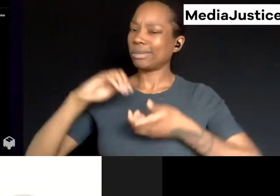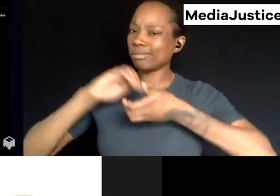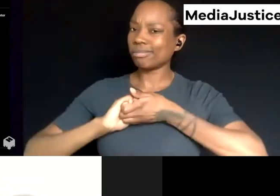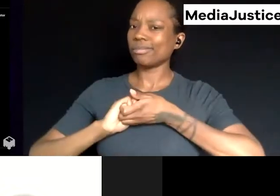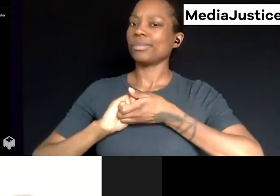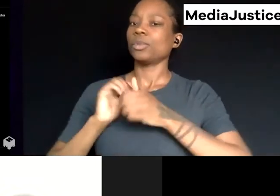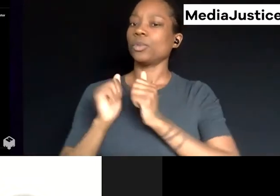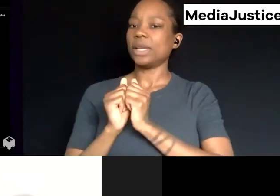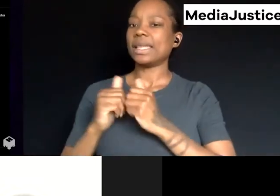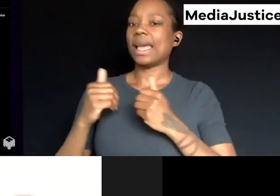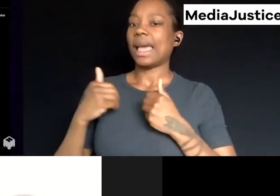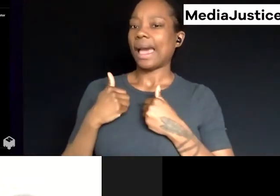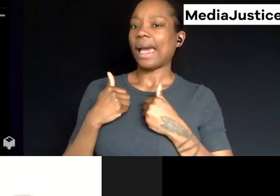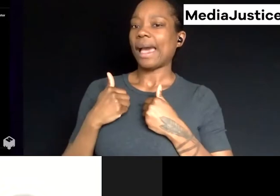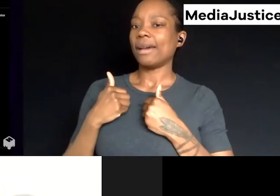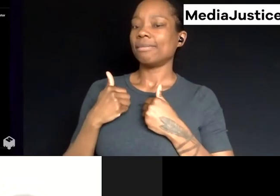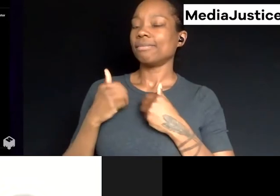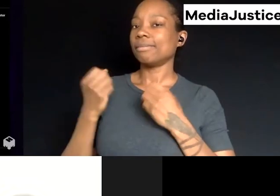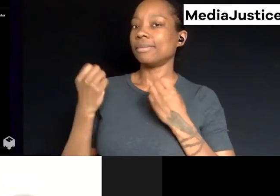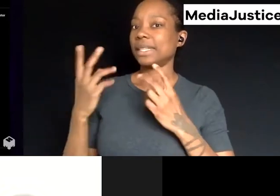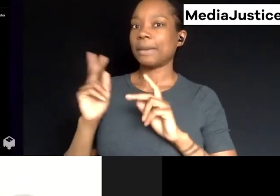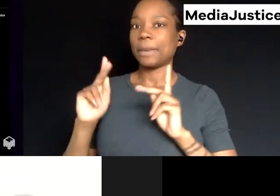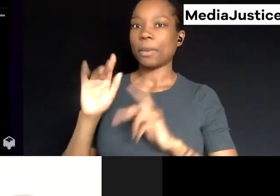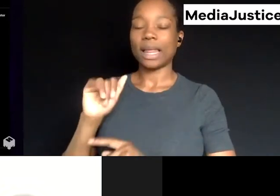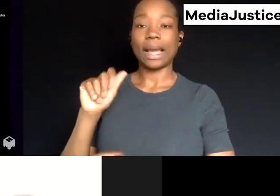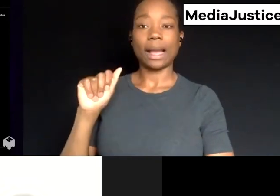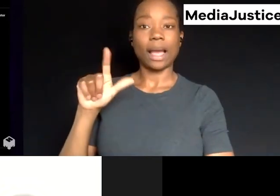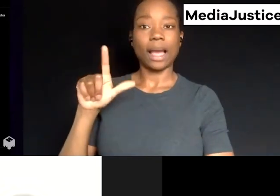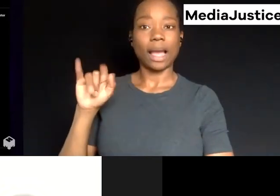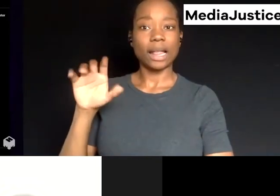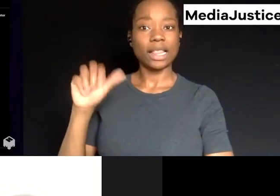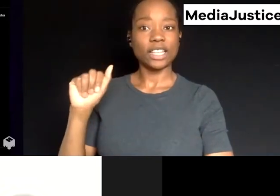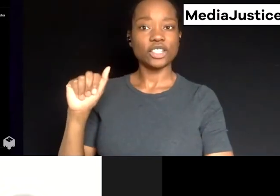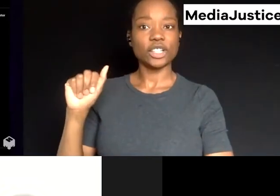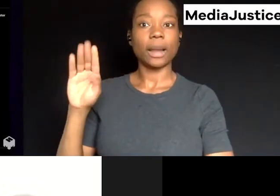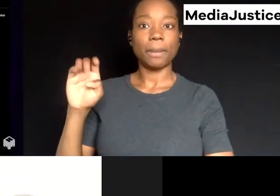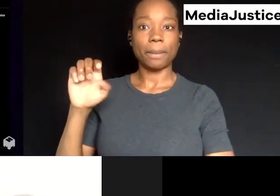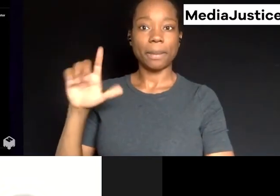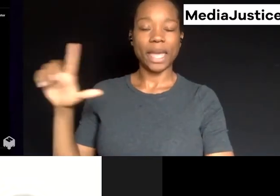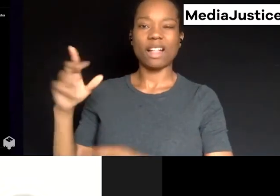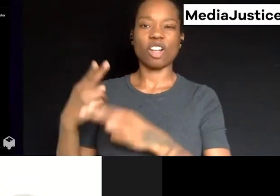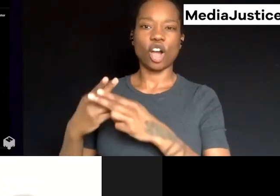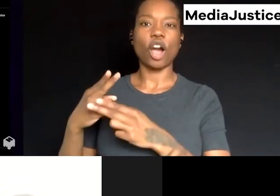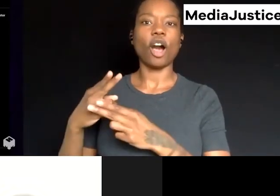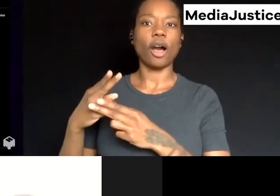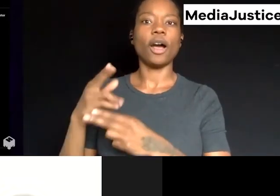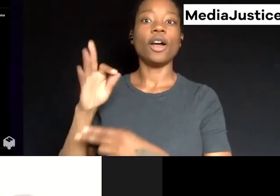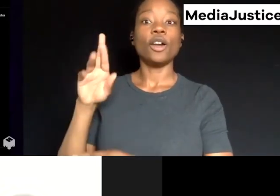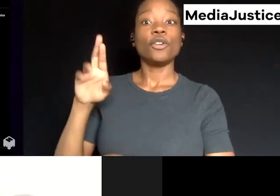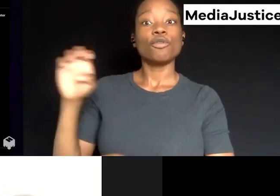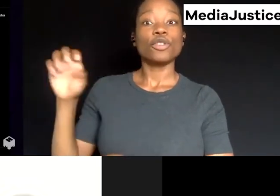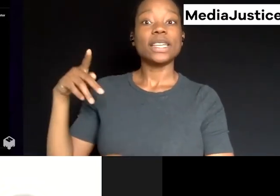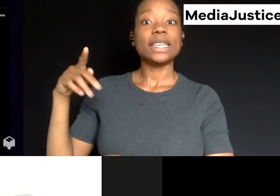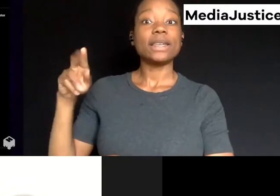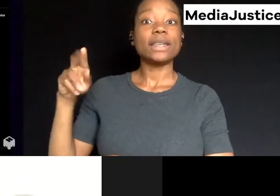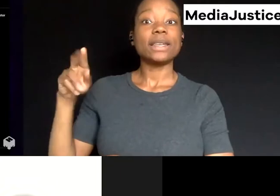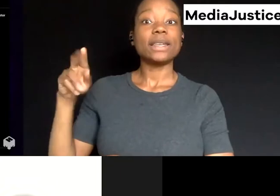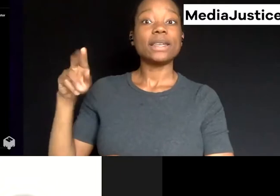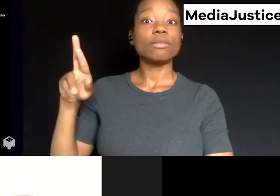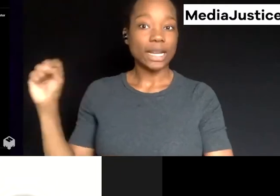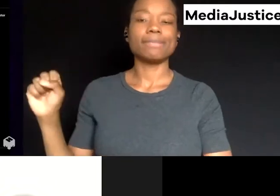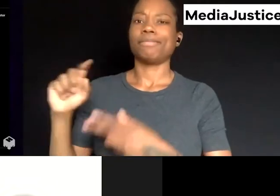Bell, Joseph Torres, who also wrote News for All the People, Colette Watson, and others at Free